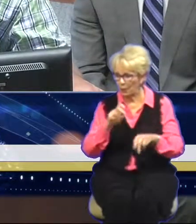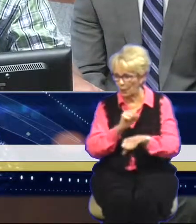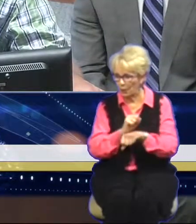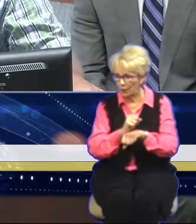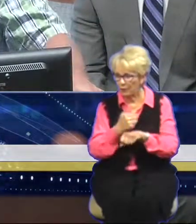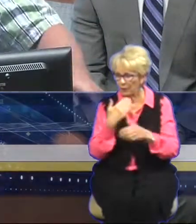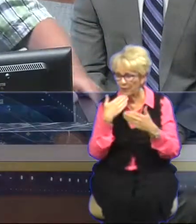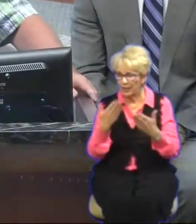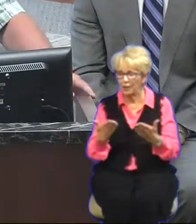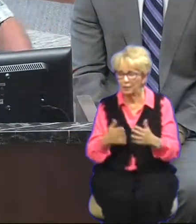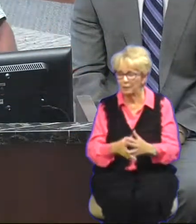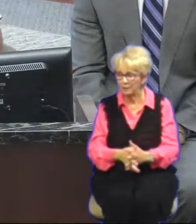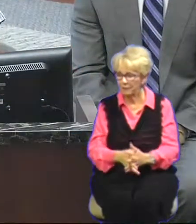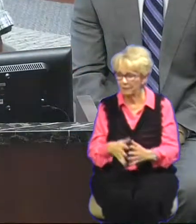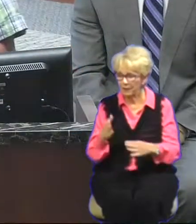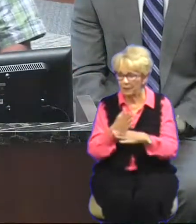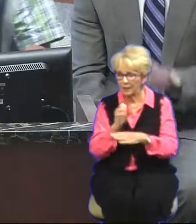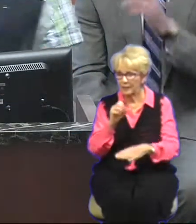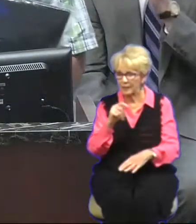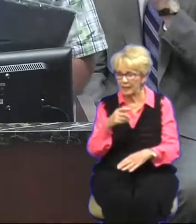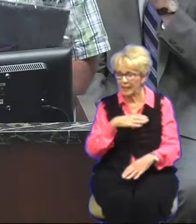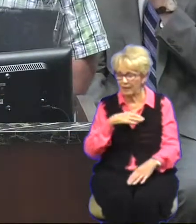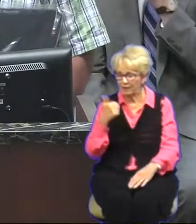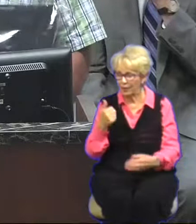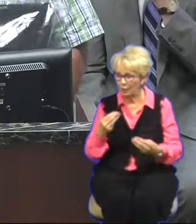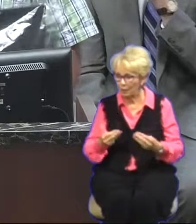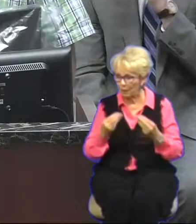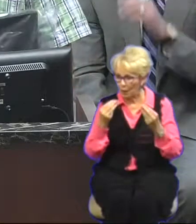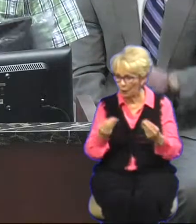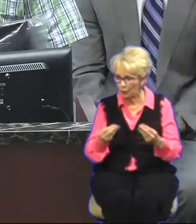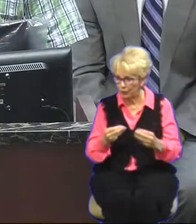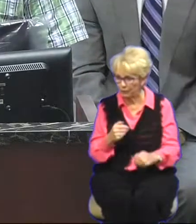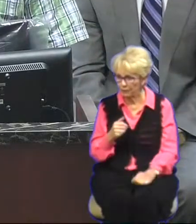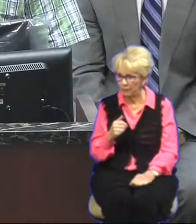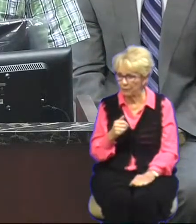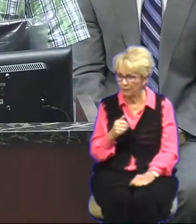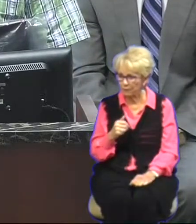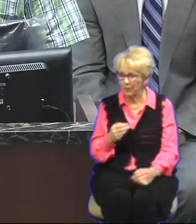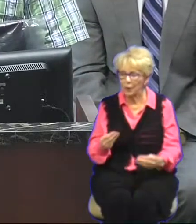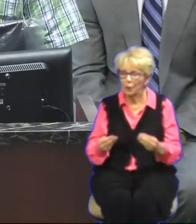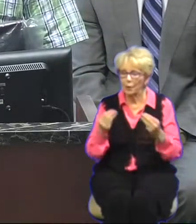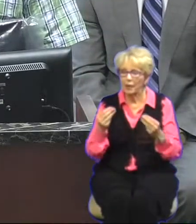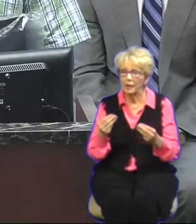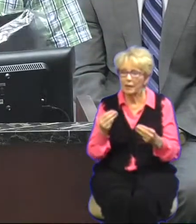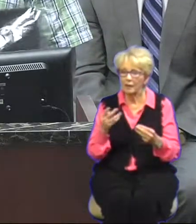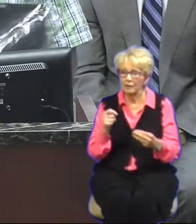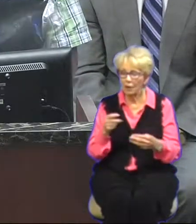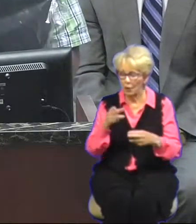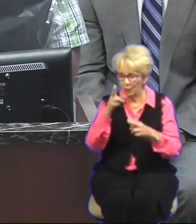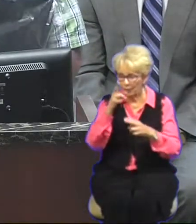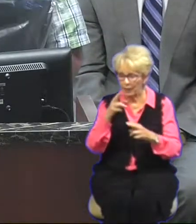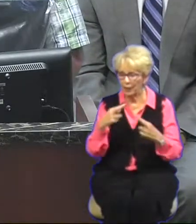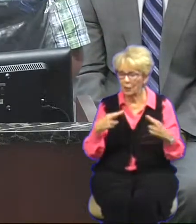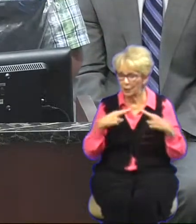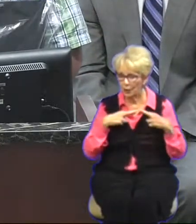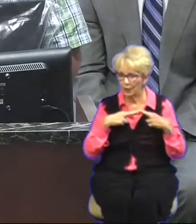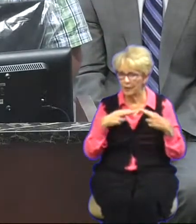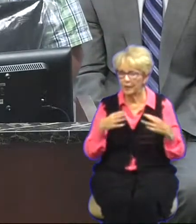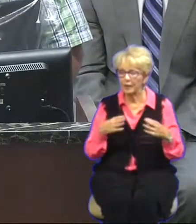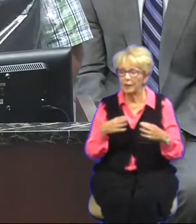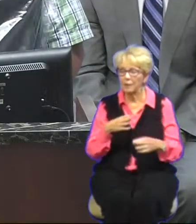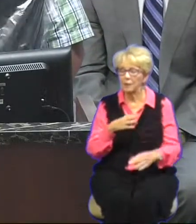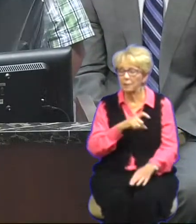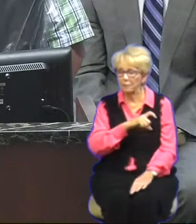Thank you all. Scott, before you sit down, we have another motion. A motion to honor a retiring city employee,